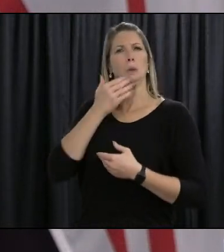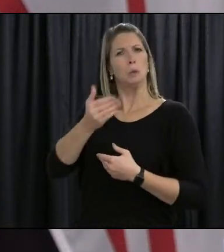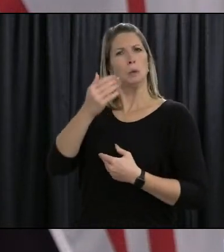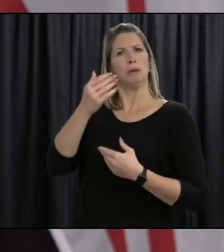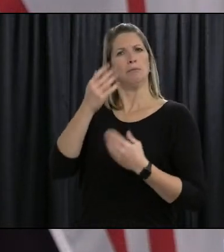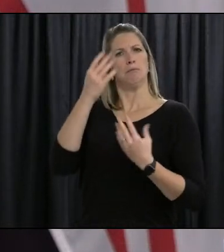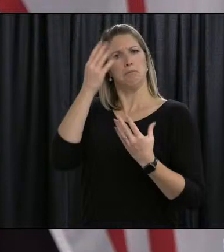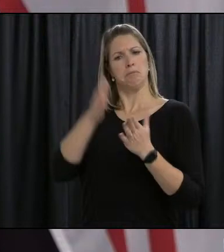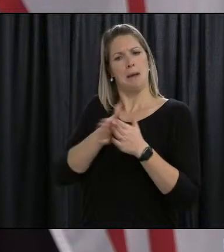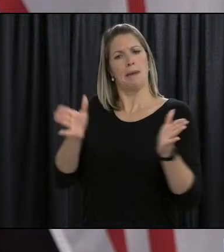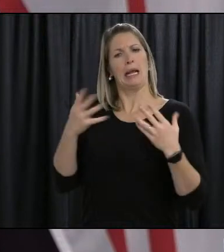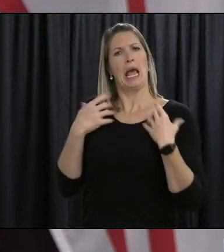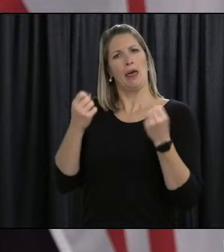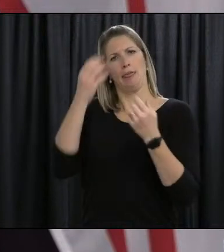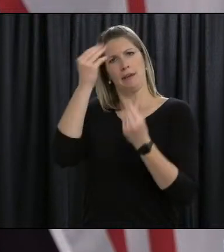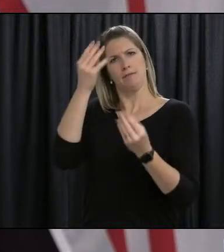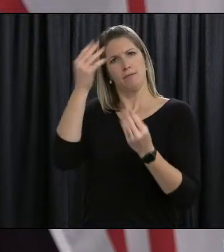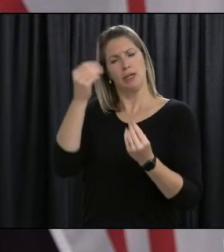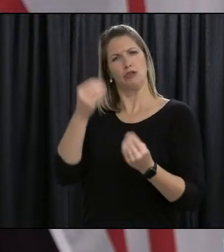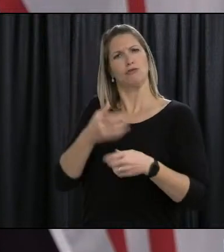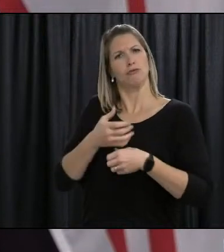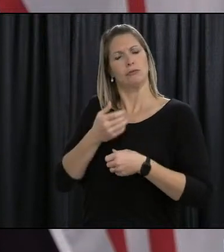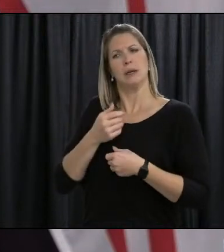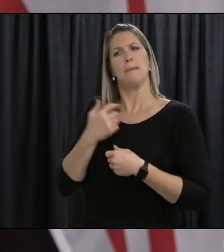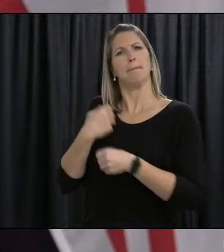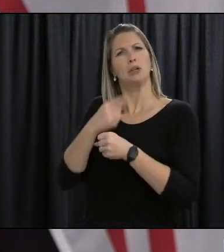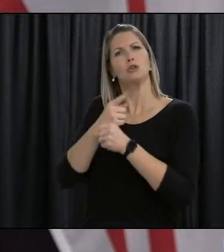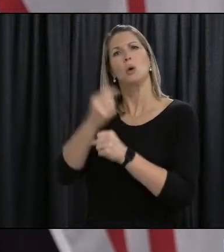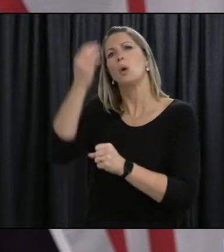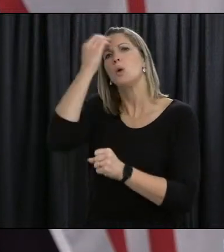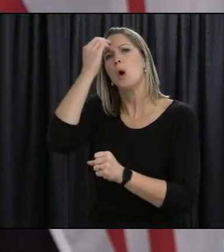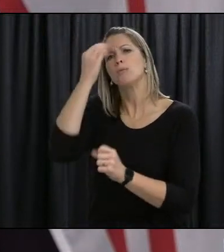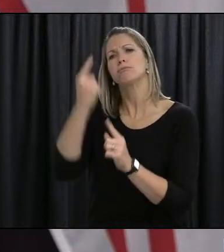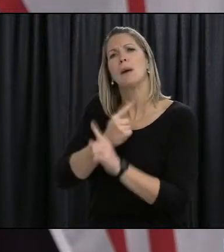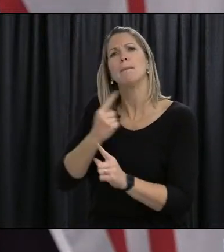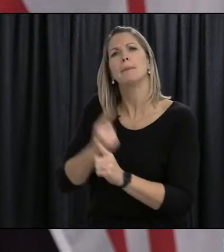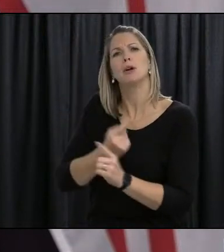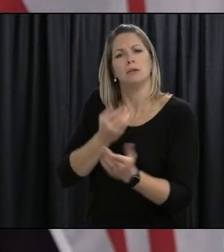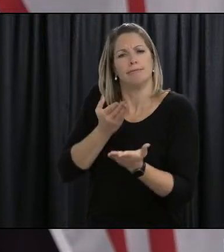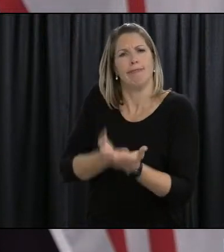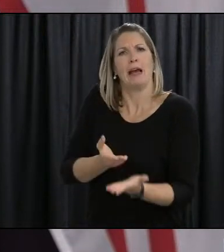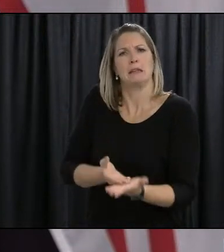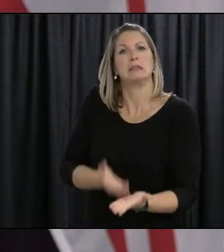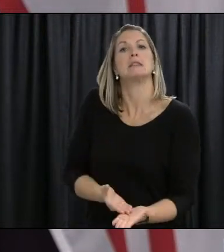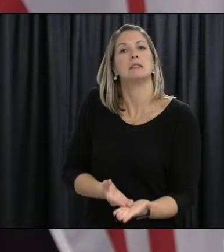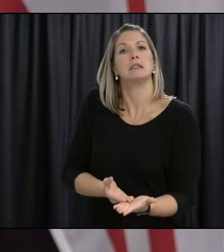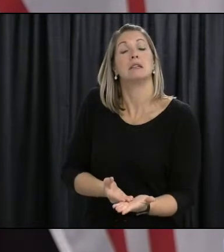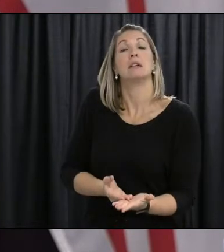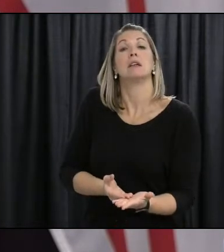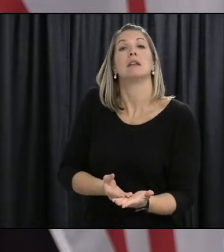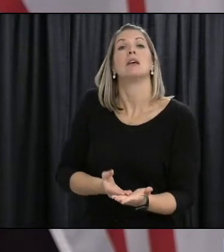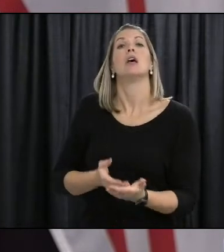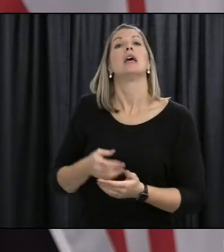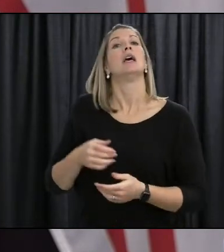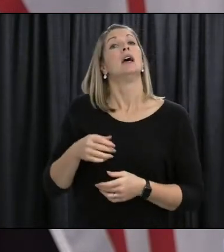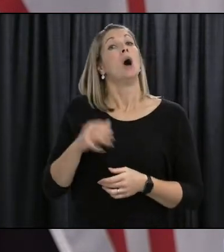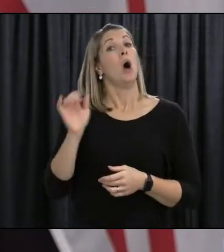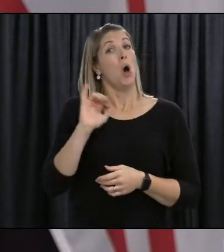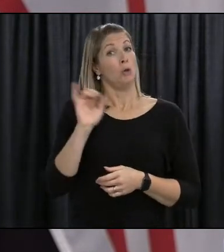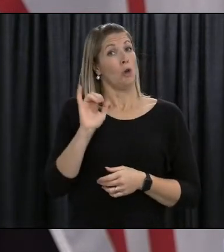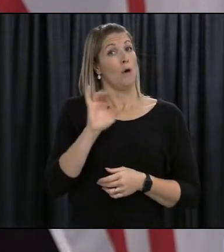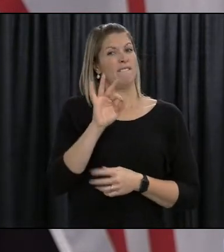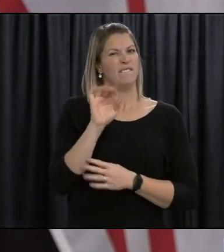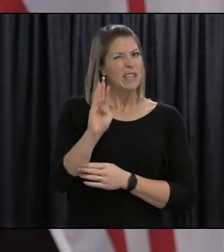information. And I think one of the advantages of social media is the rapid spread of information. But its